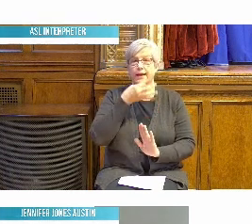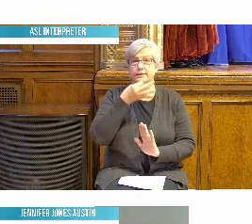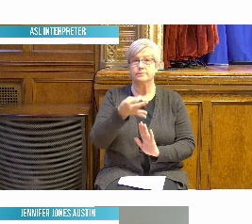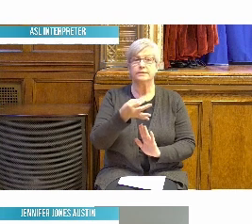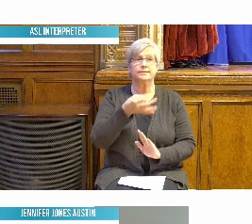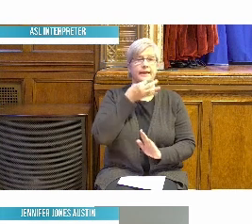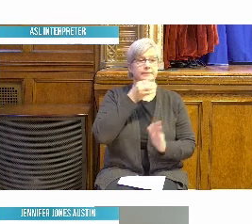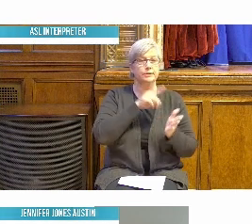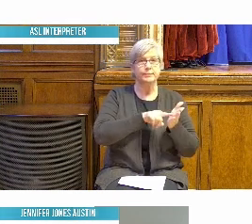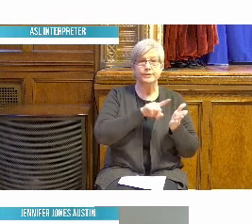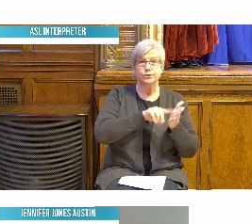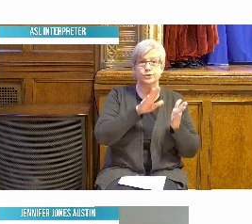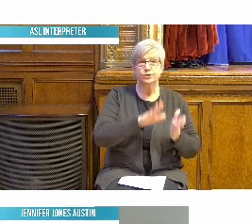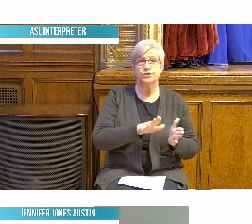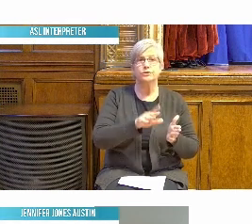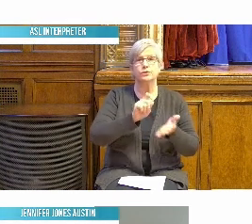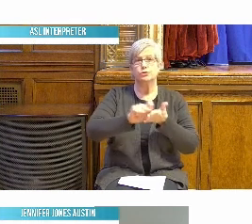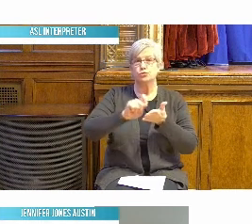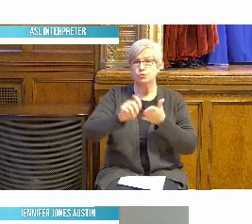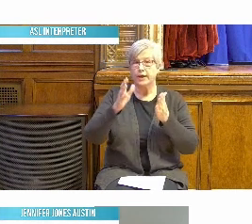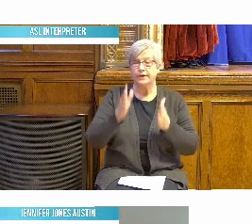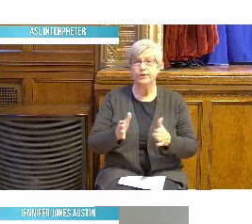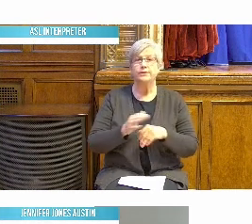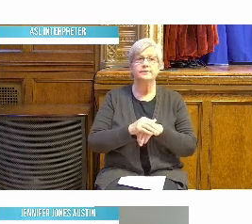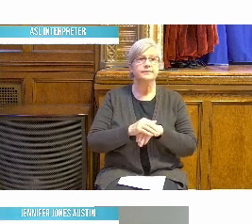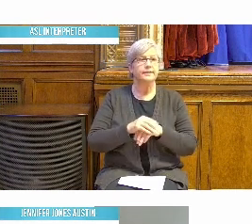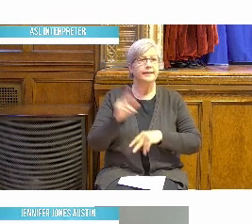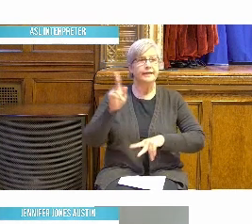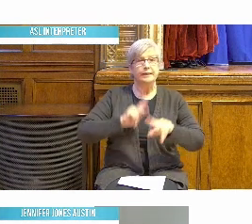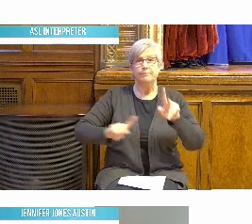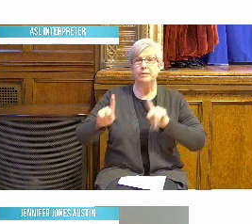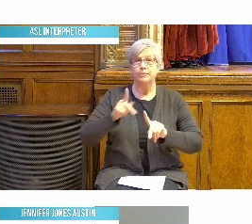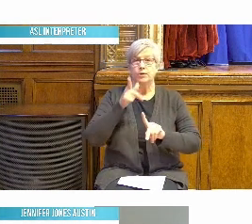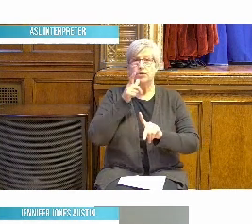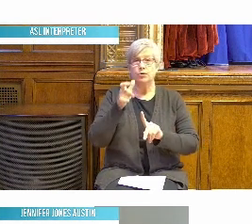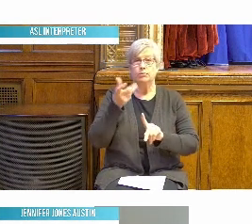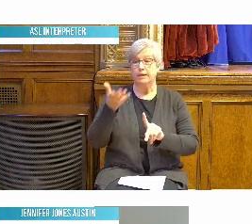researchers, writers, people who have written,